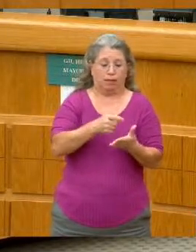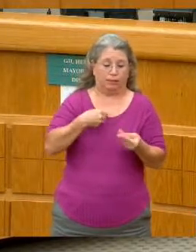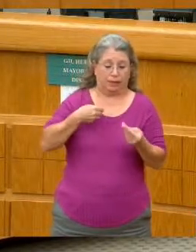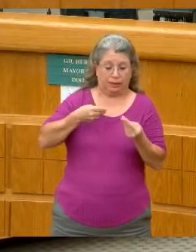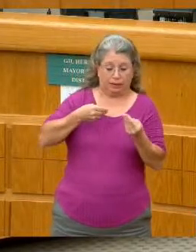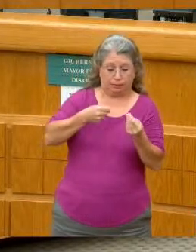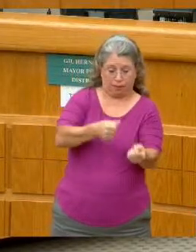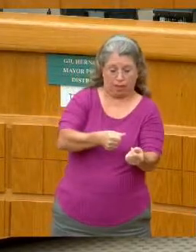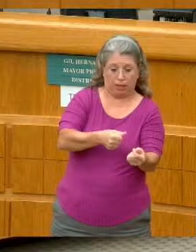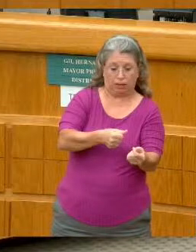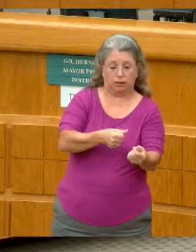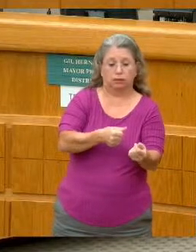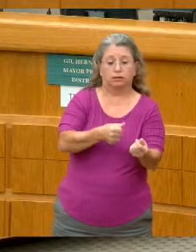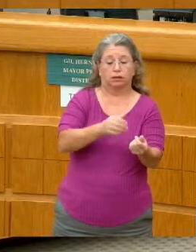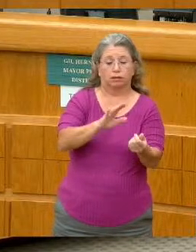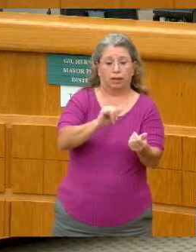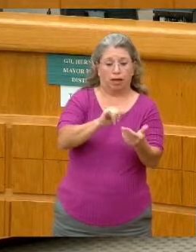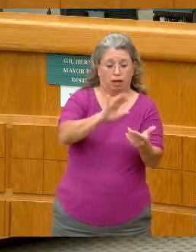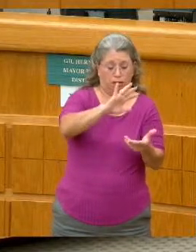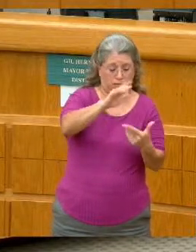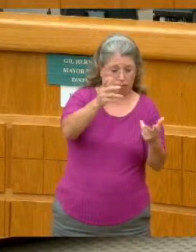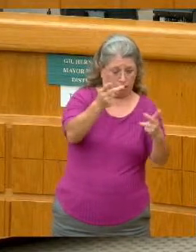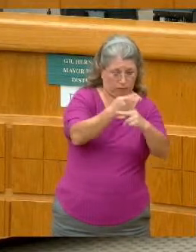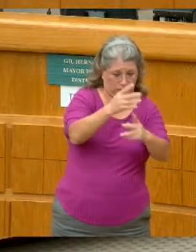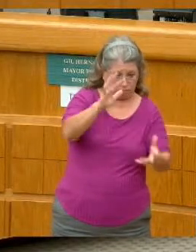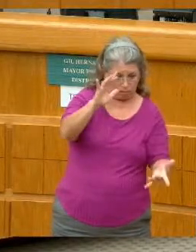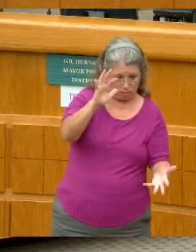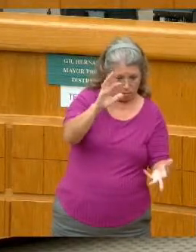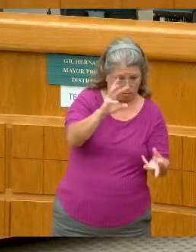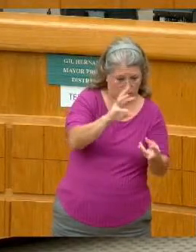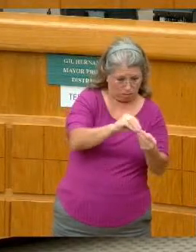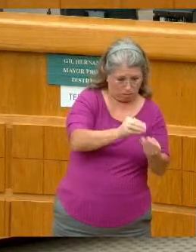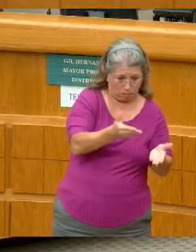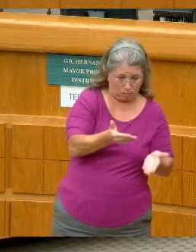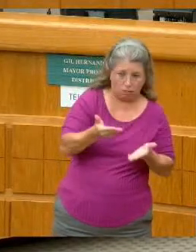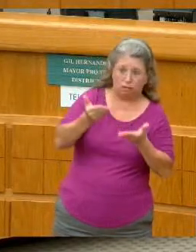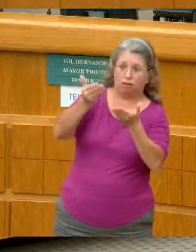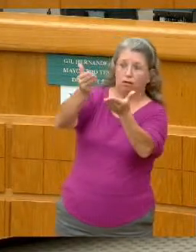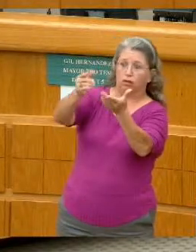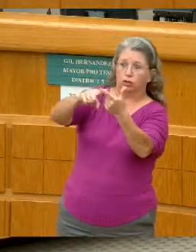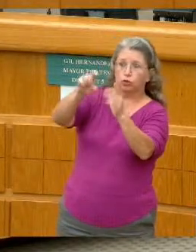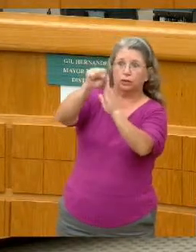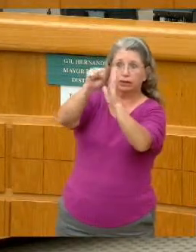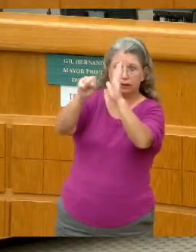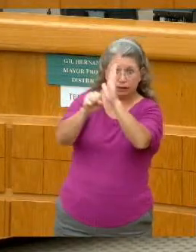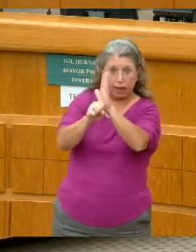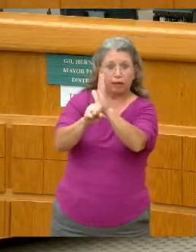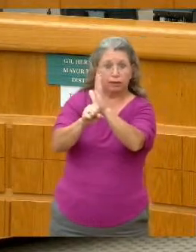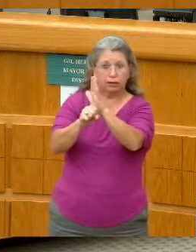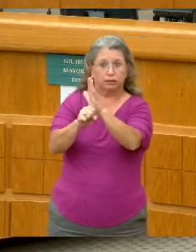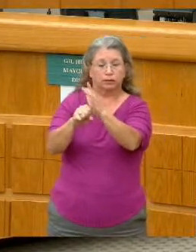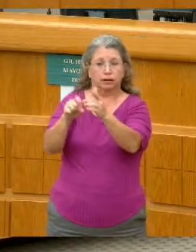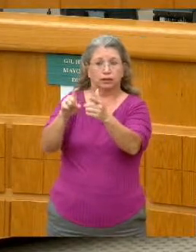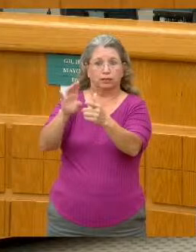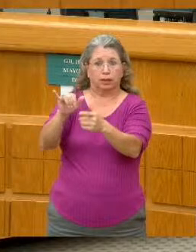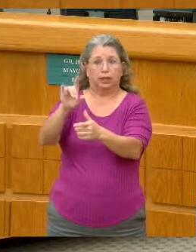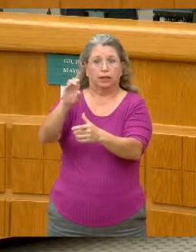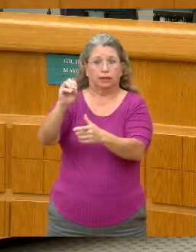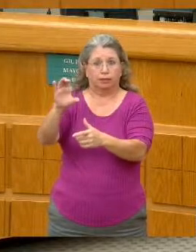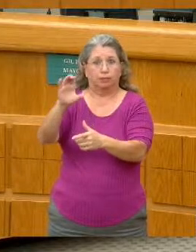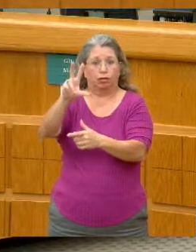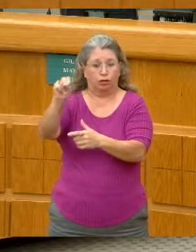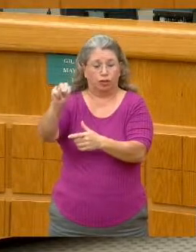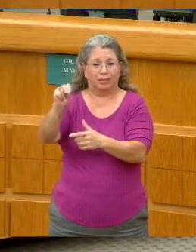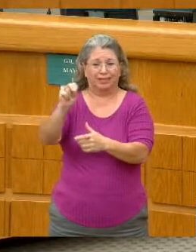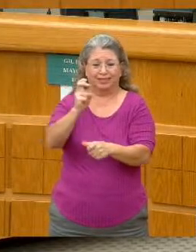for reimbursements to the state of Texas by December the 30th. And so we're trying to put that together. It's